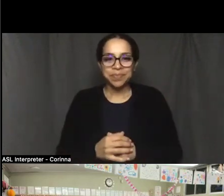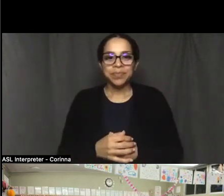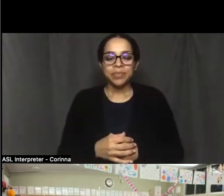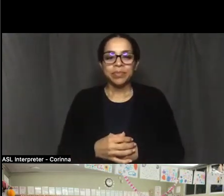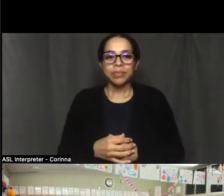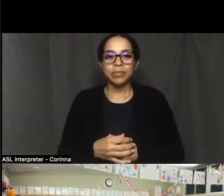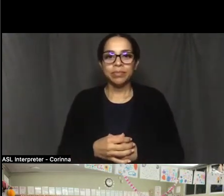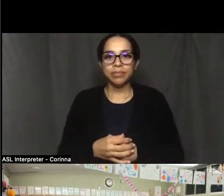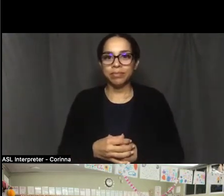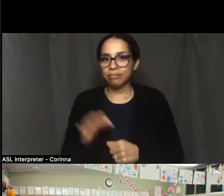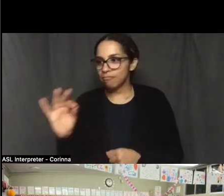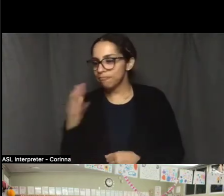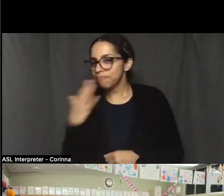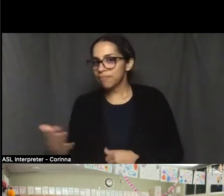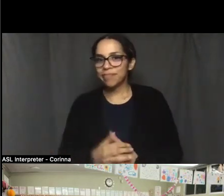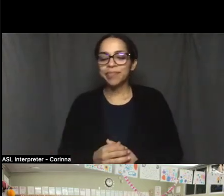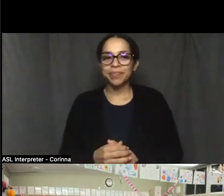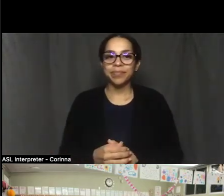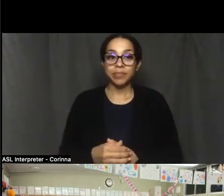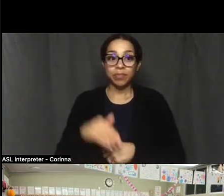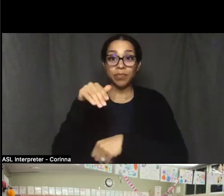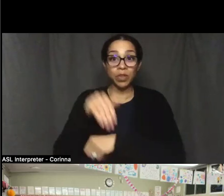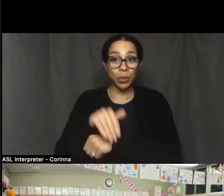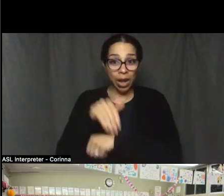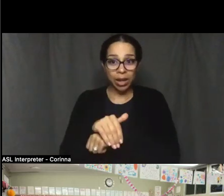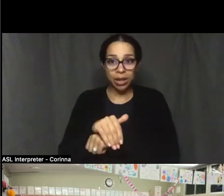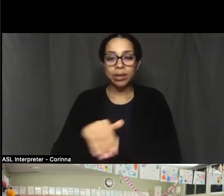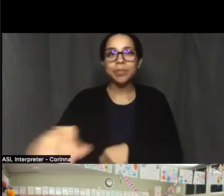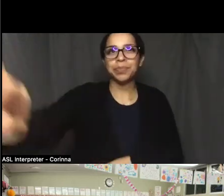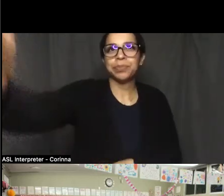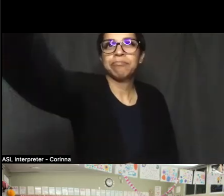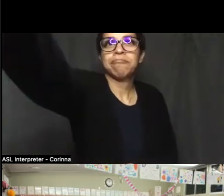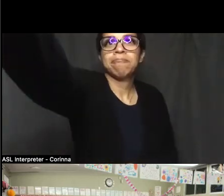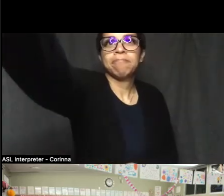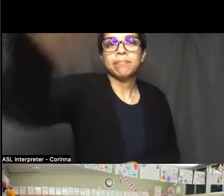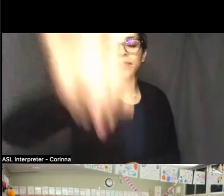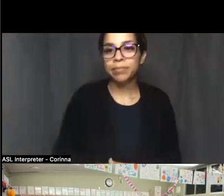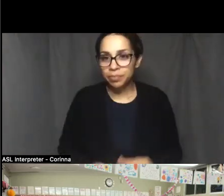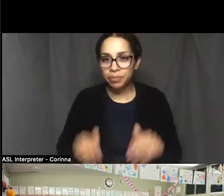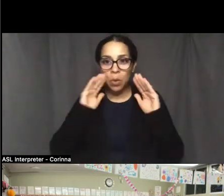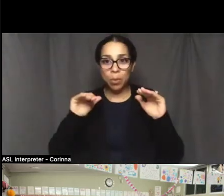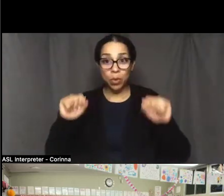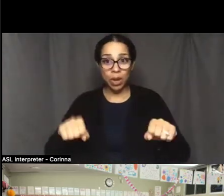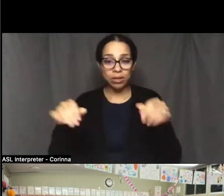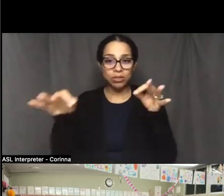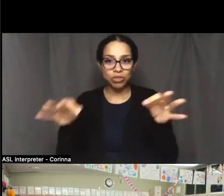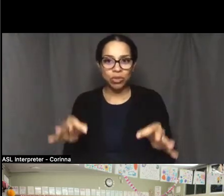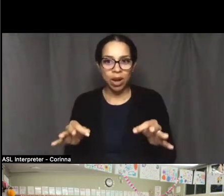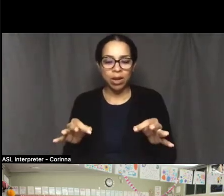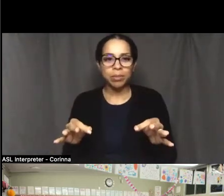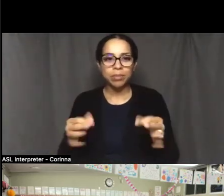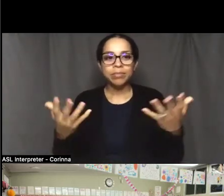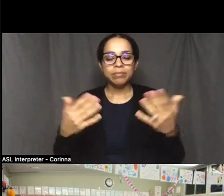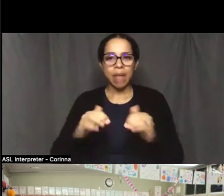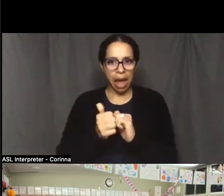Thank you. Tonight, what we're hoping to describe for you guys is what are the components of learning to read.